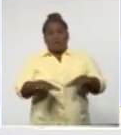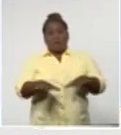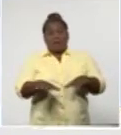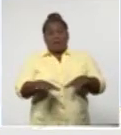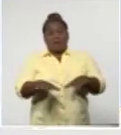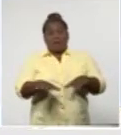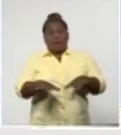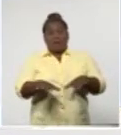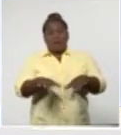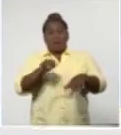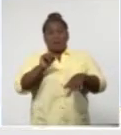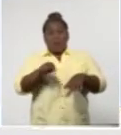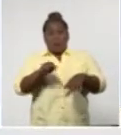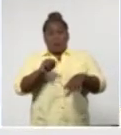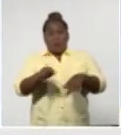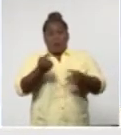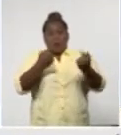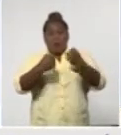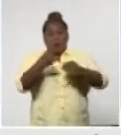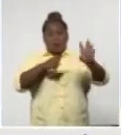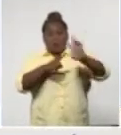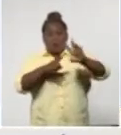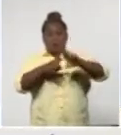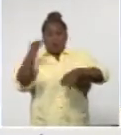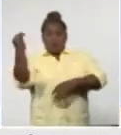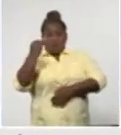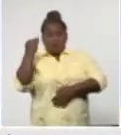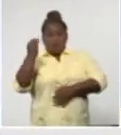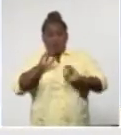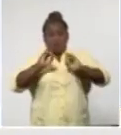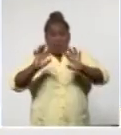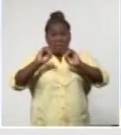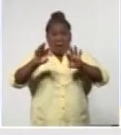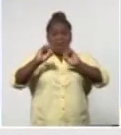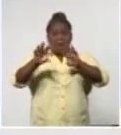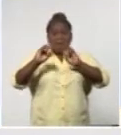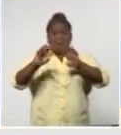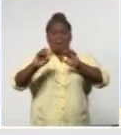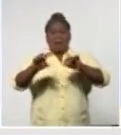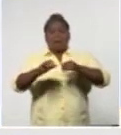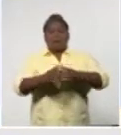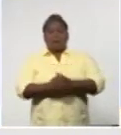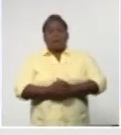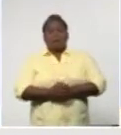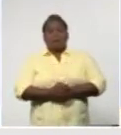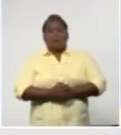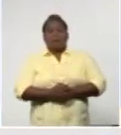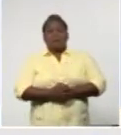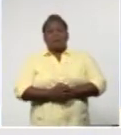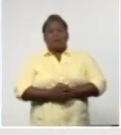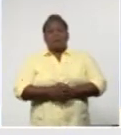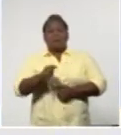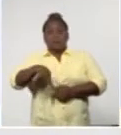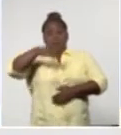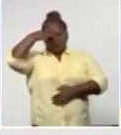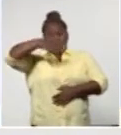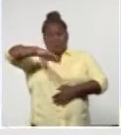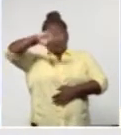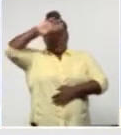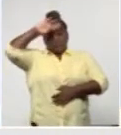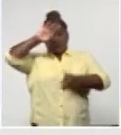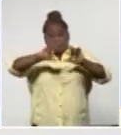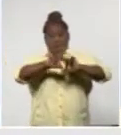we do not go through the same experience other countries are reporting according to what we are watching on